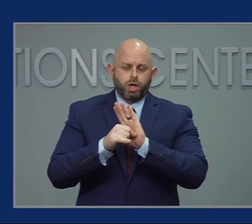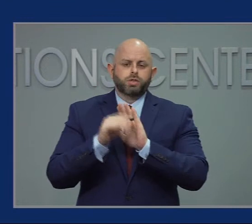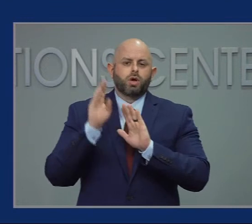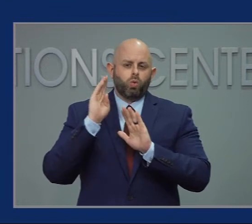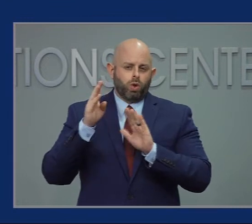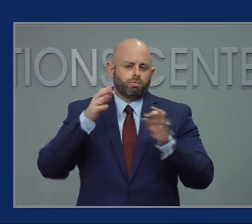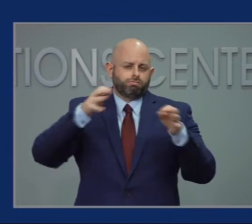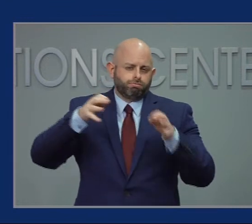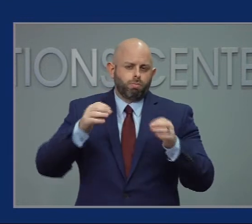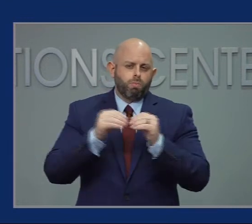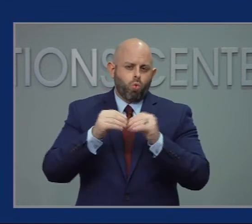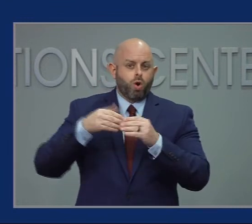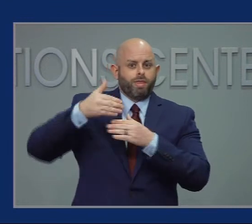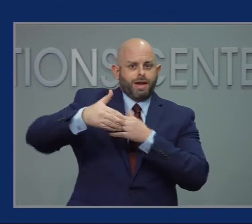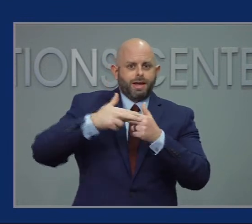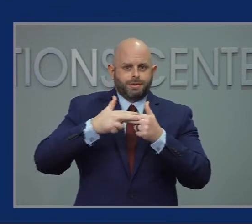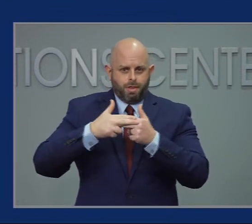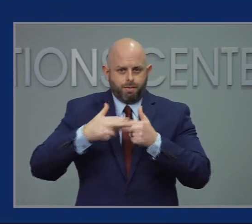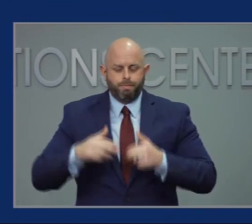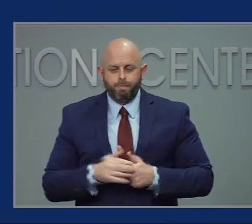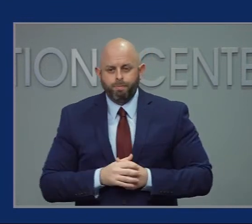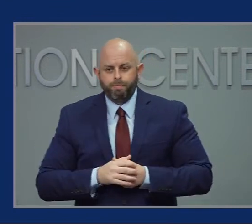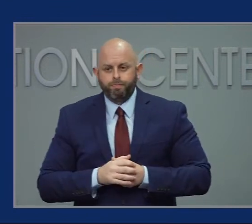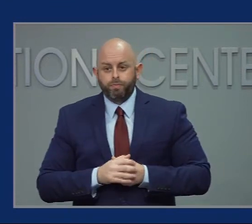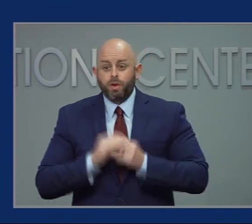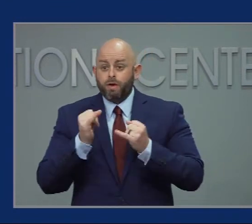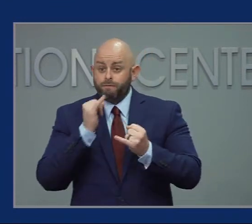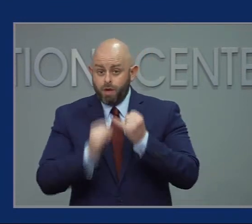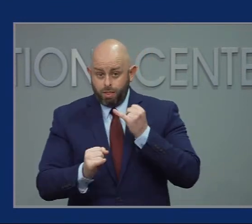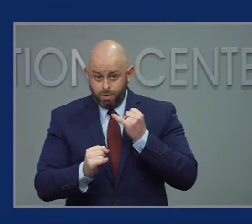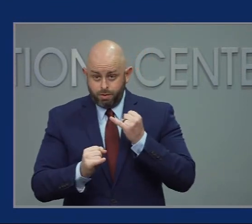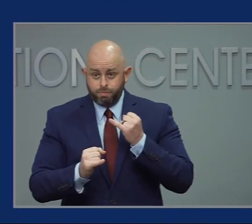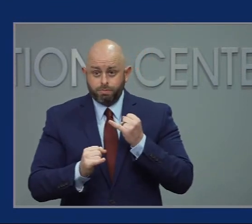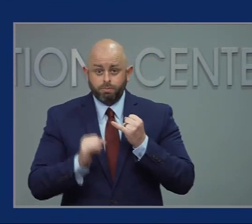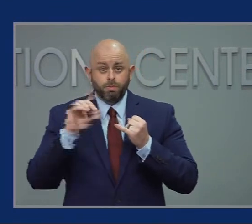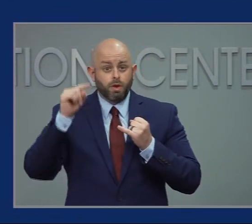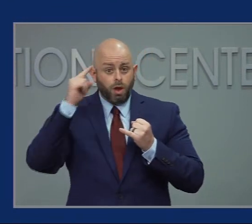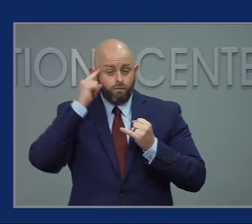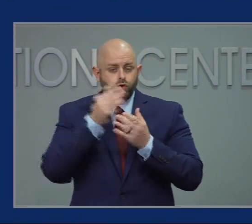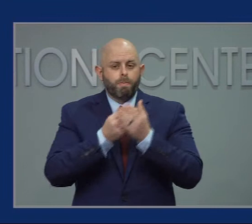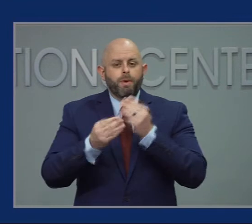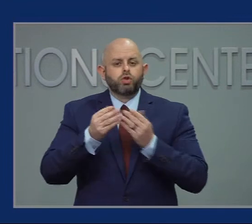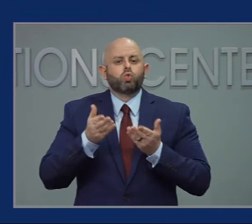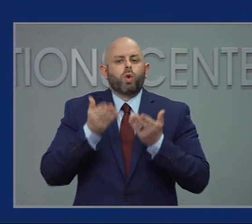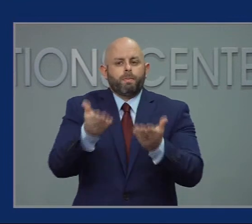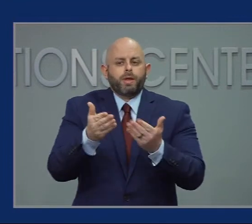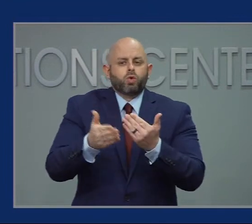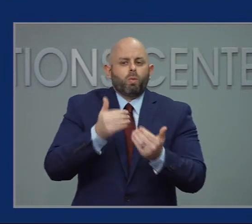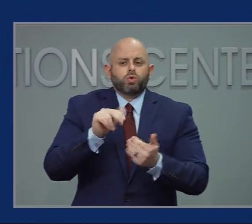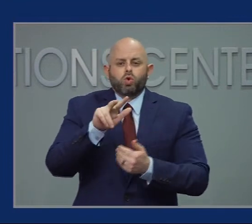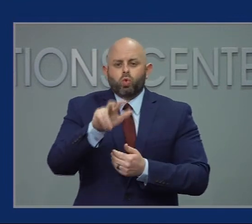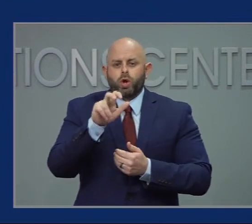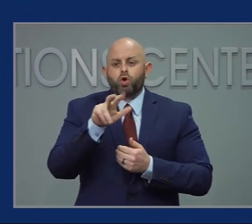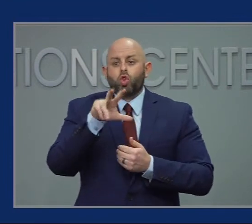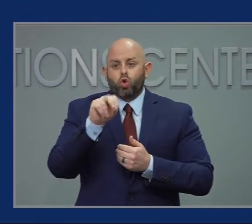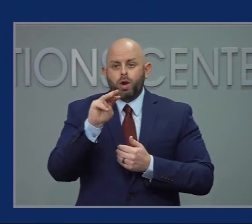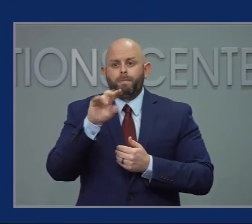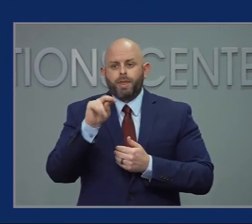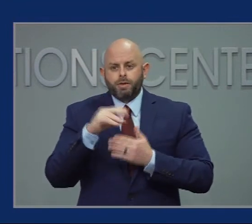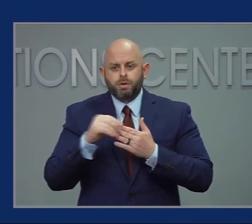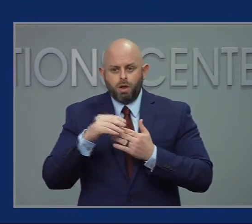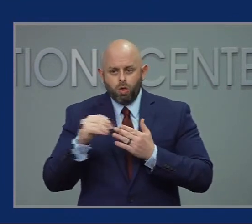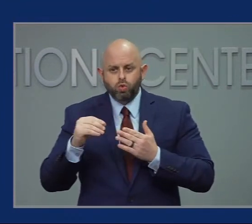into more detail on the next slide. And finally, the governor's budget recommends almost $330